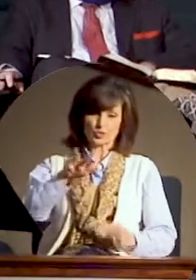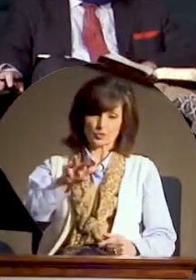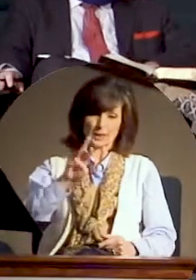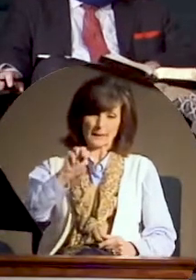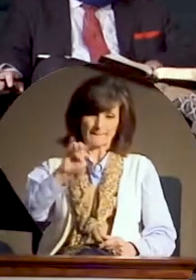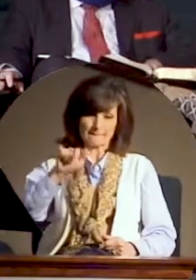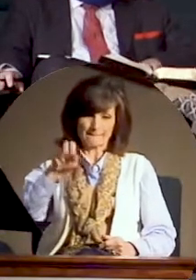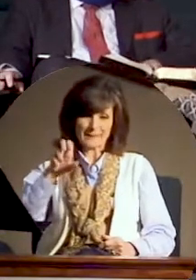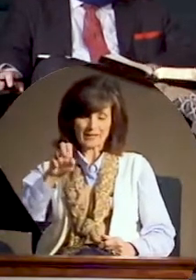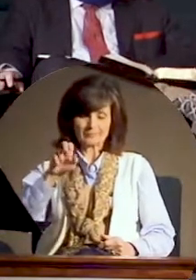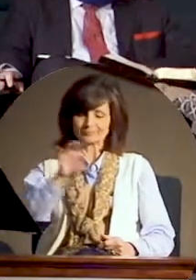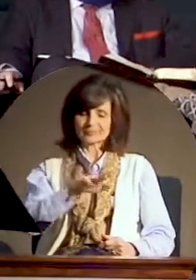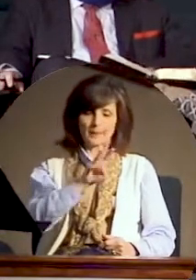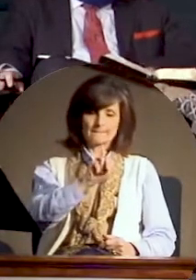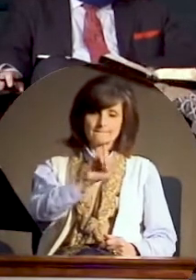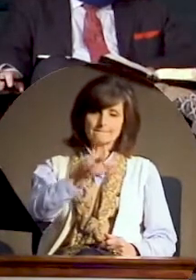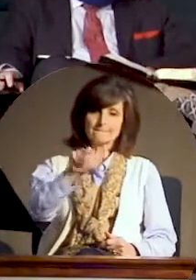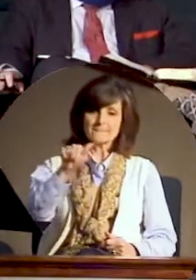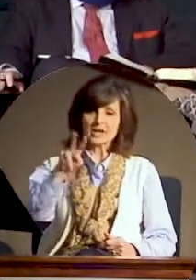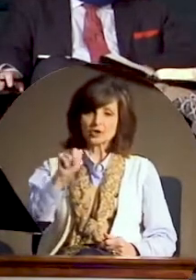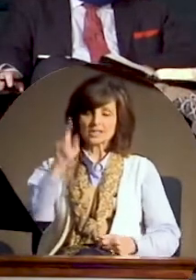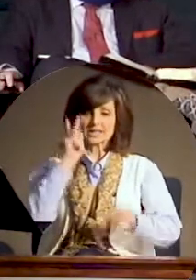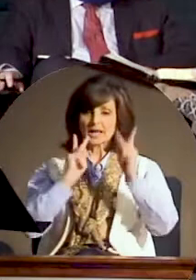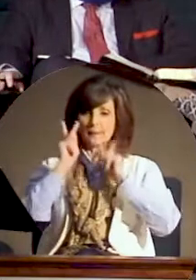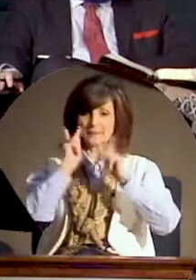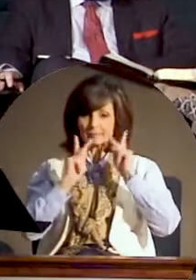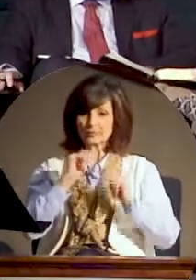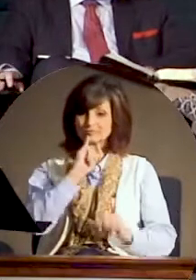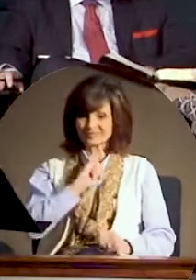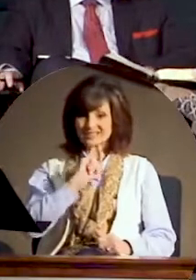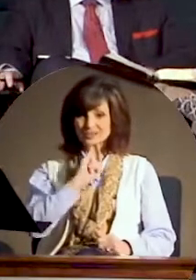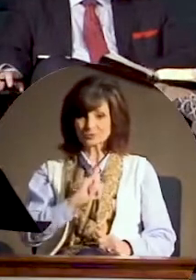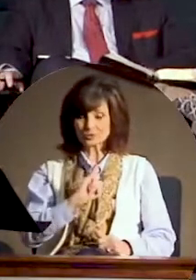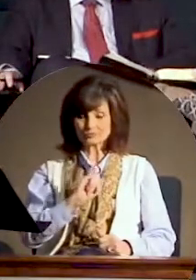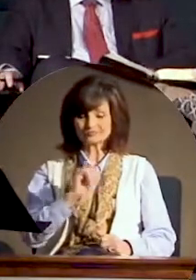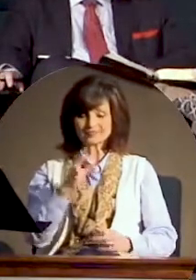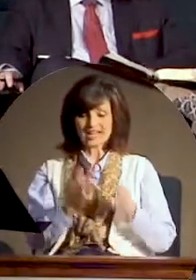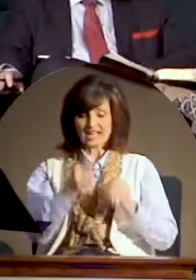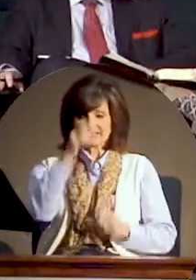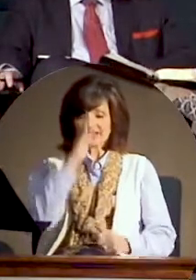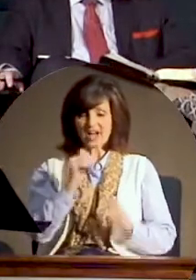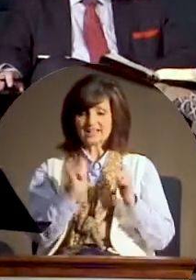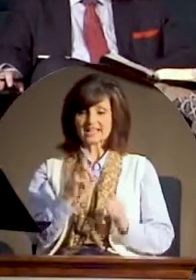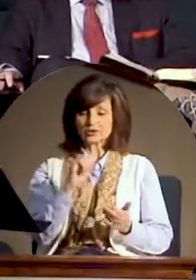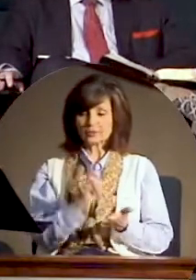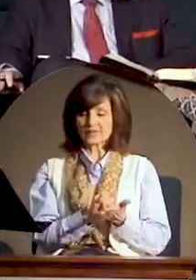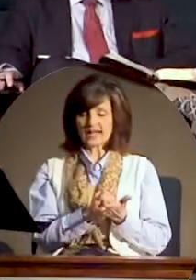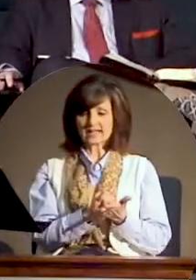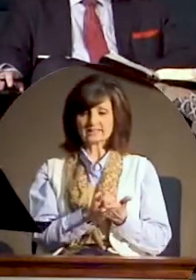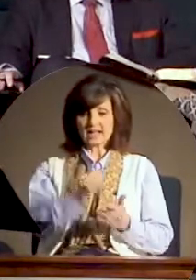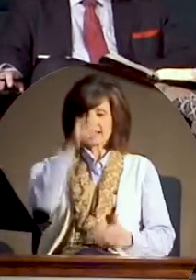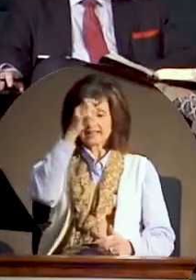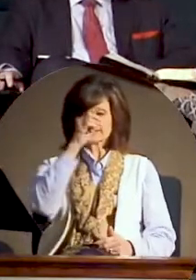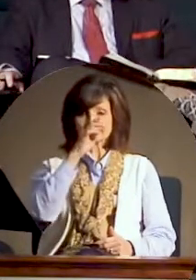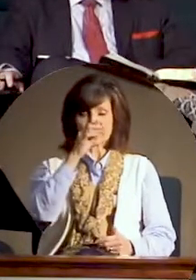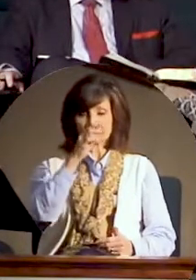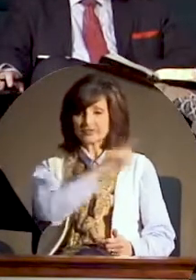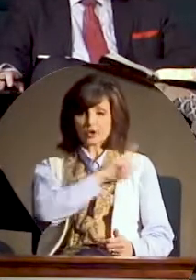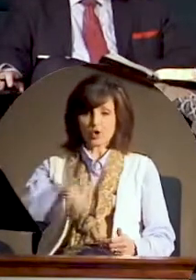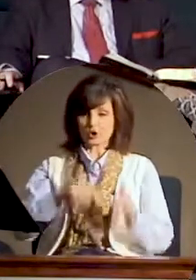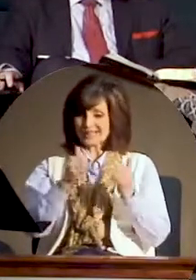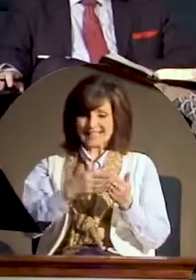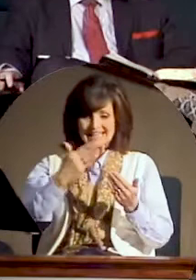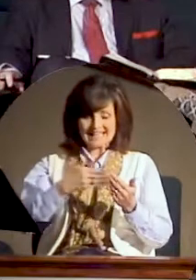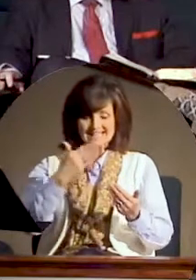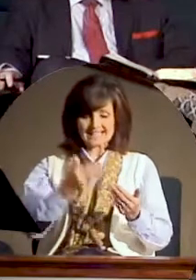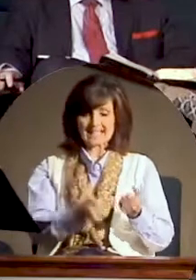2 to 3 million people in a hot burning desert. Now, if the Lord could use a rock to do that, can I tell you something? The Lord could have easily changed this